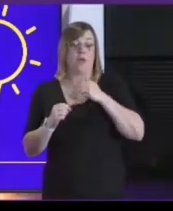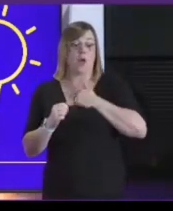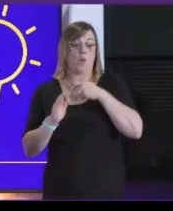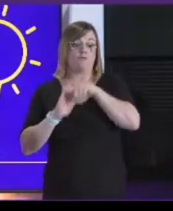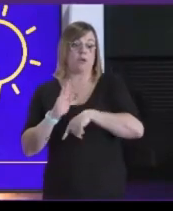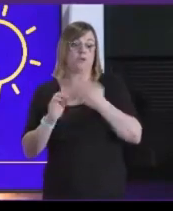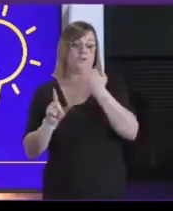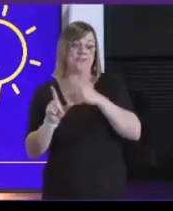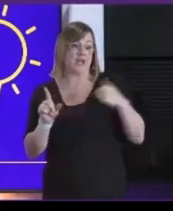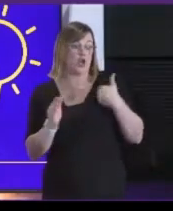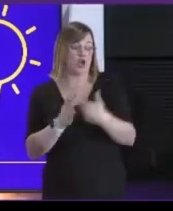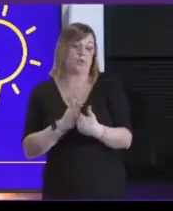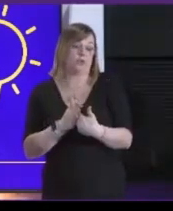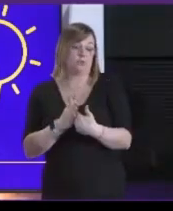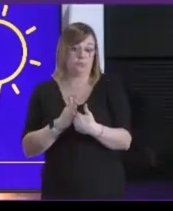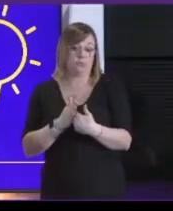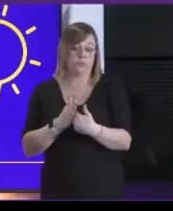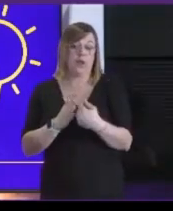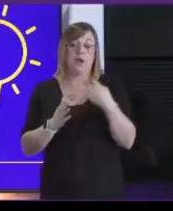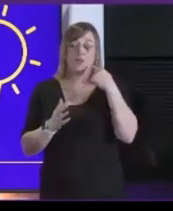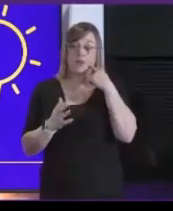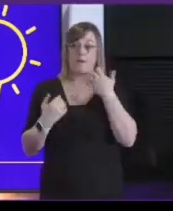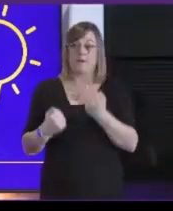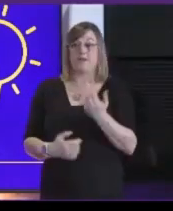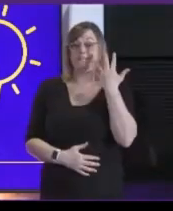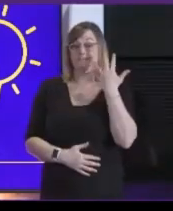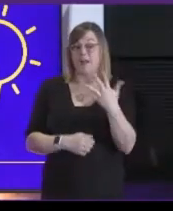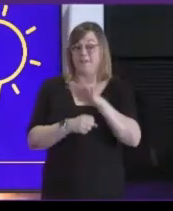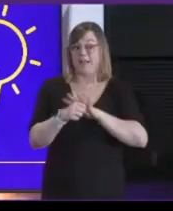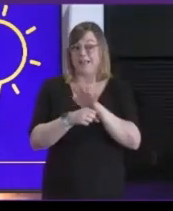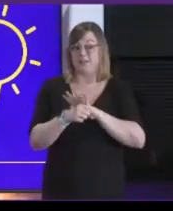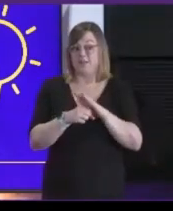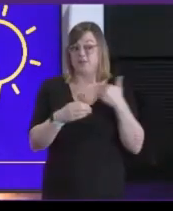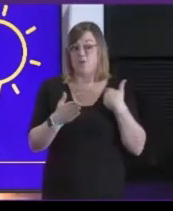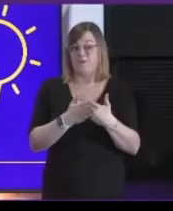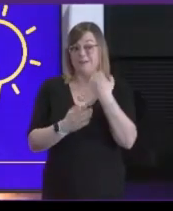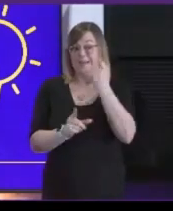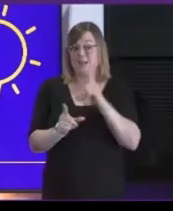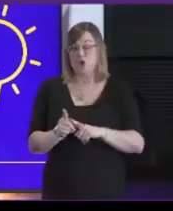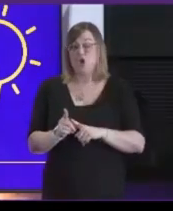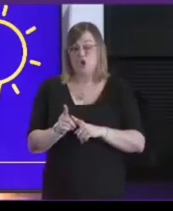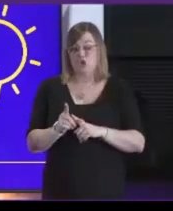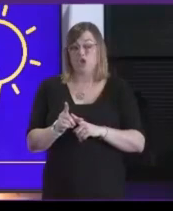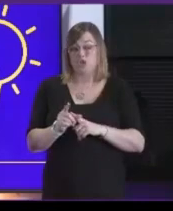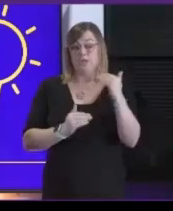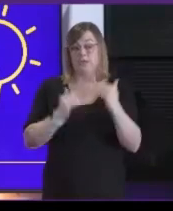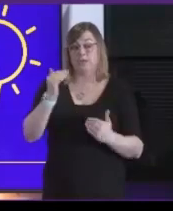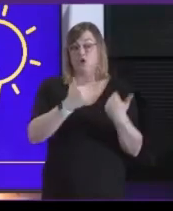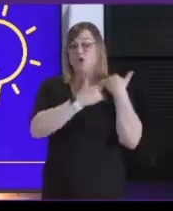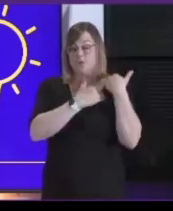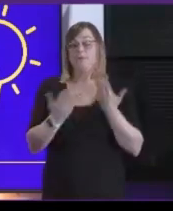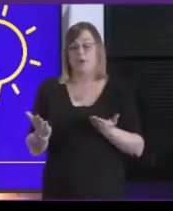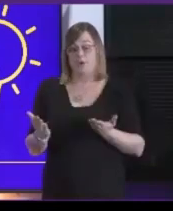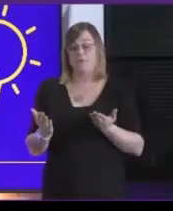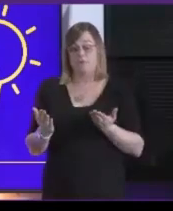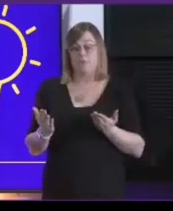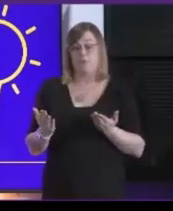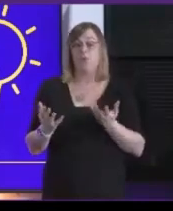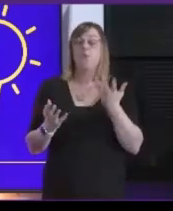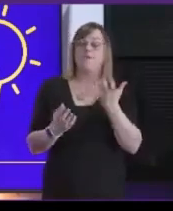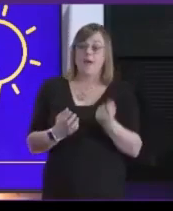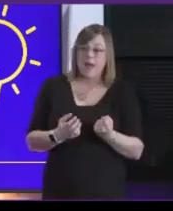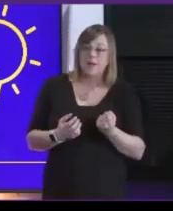years. And it's, I think we've had 5 cases with disproportionate burden, and we've had a